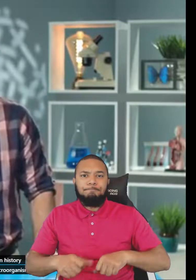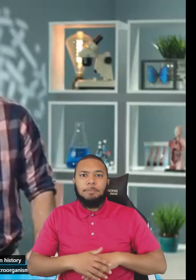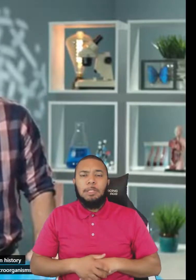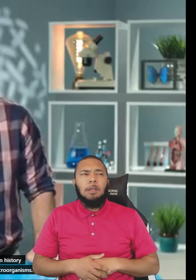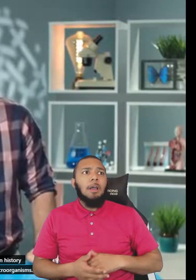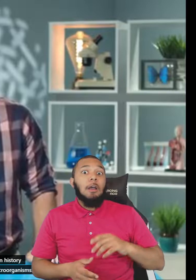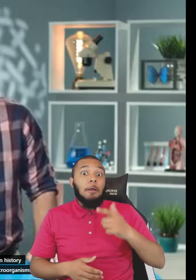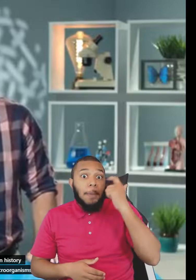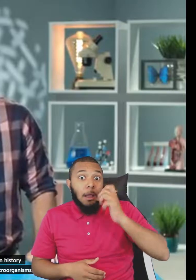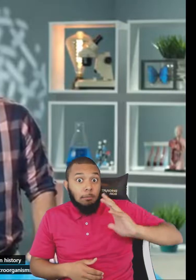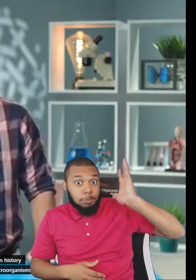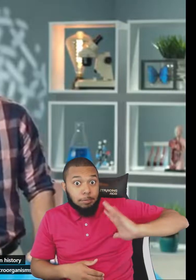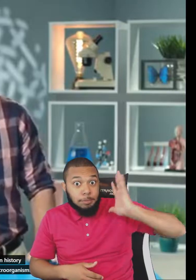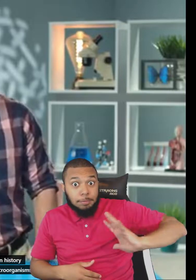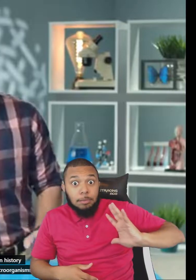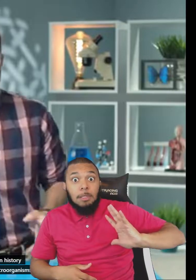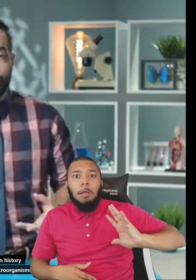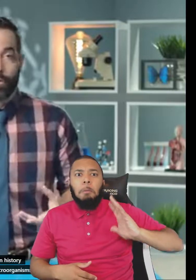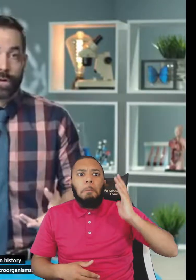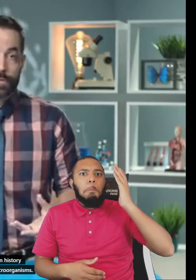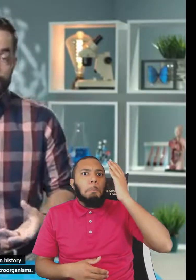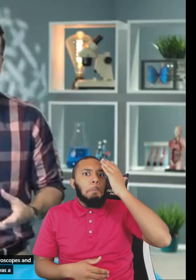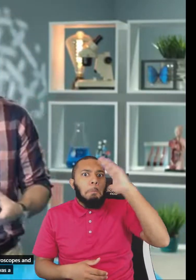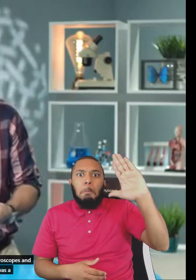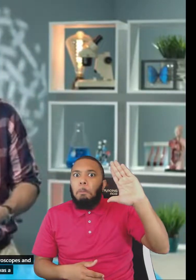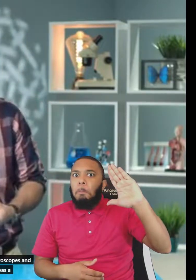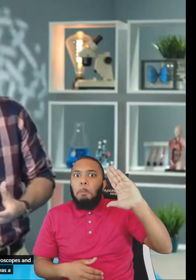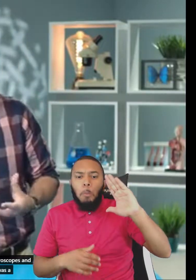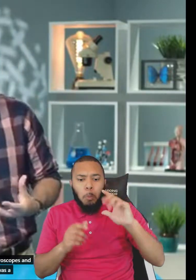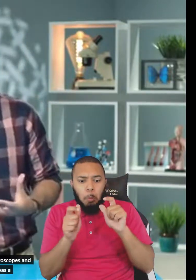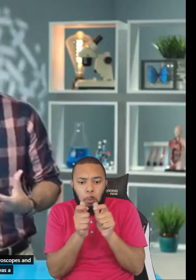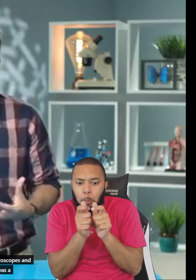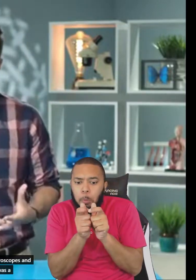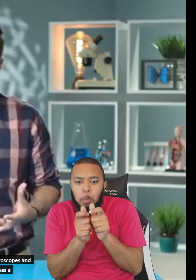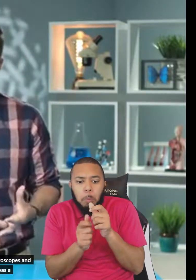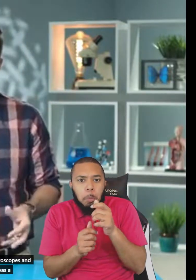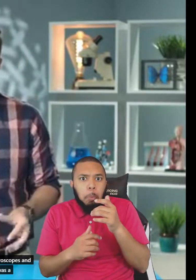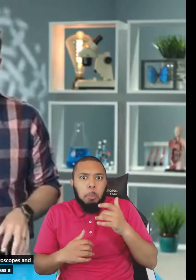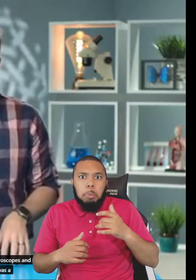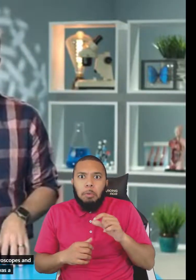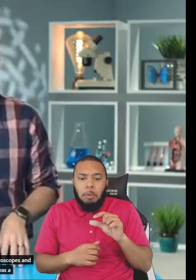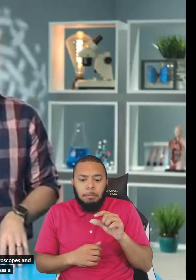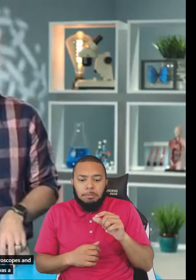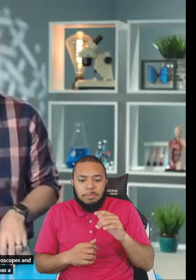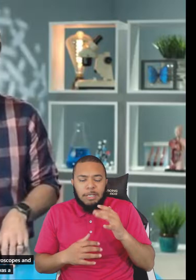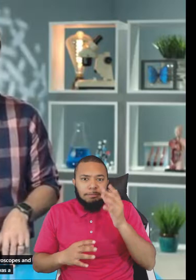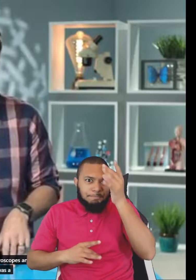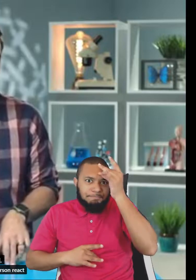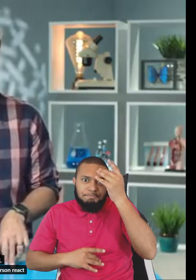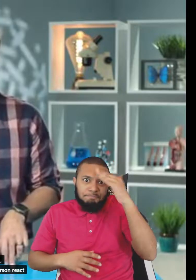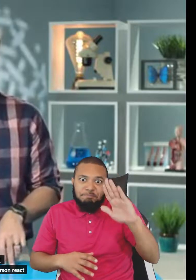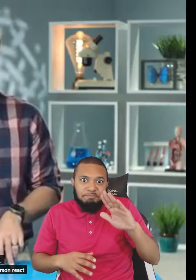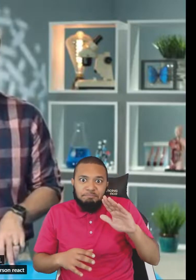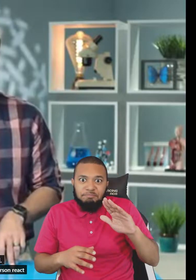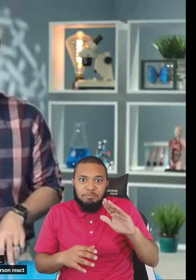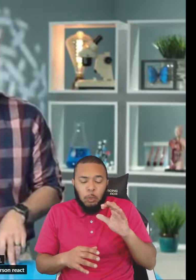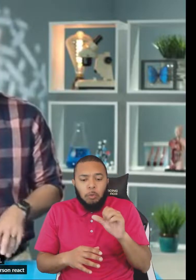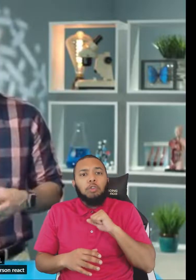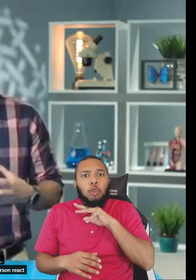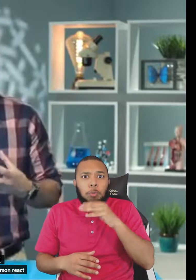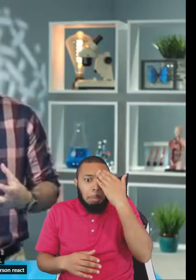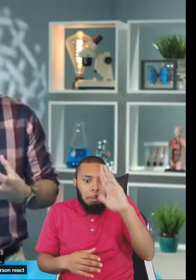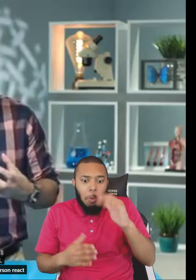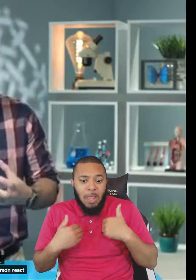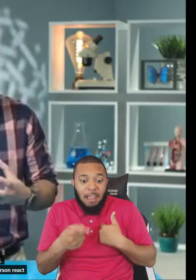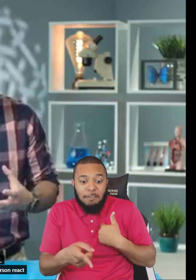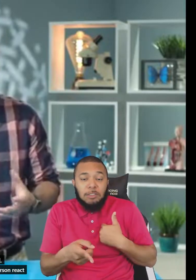in history where we didn't know about microorganisms. We couldn't see them with microscopes and things of that. So this was a theory. We just